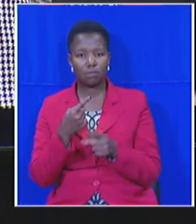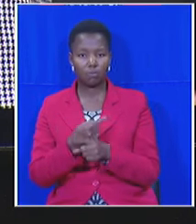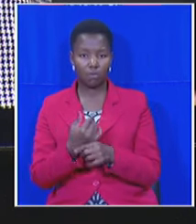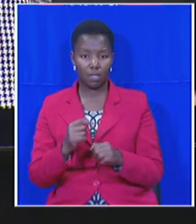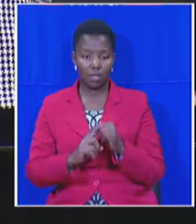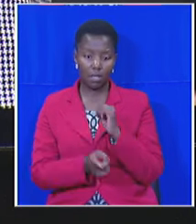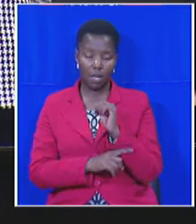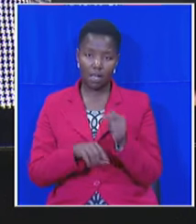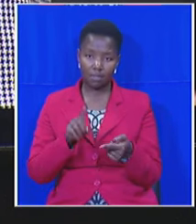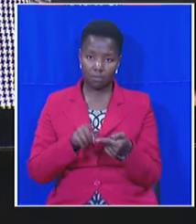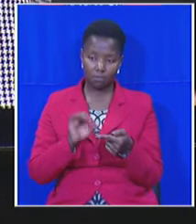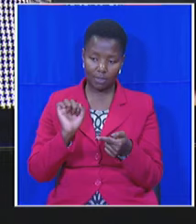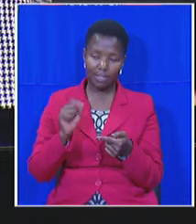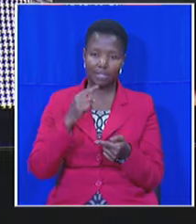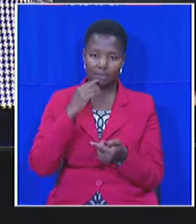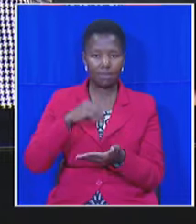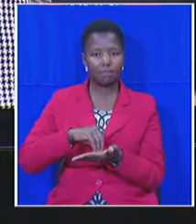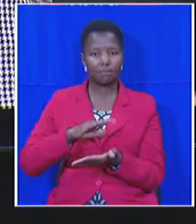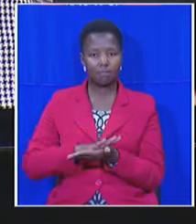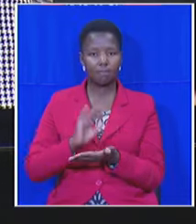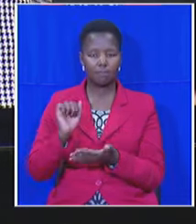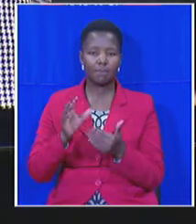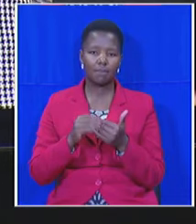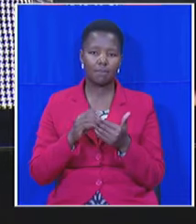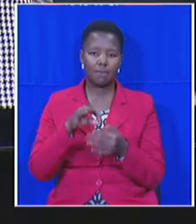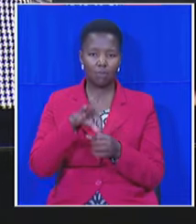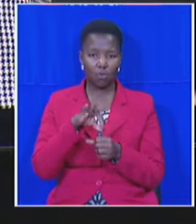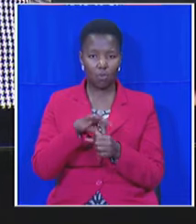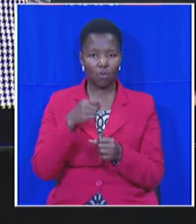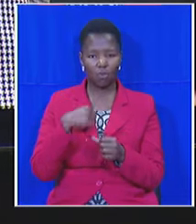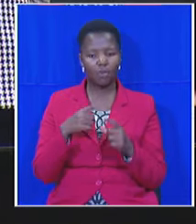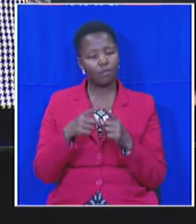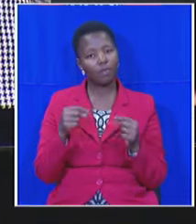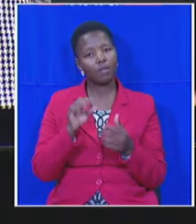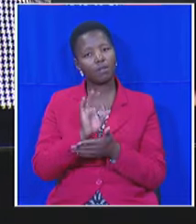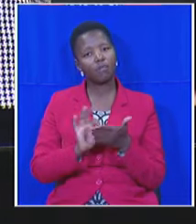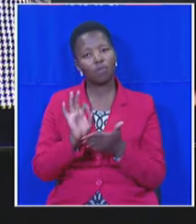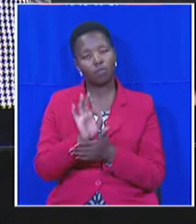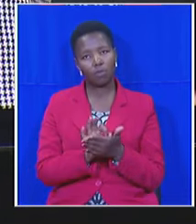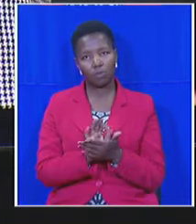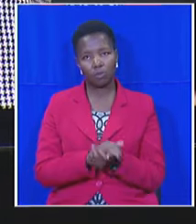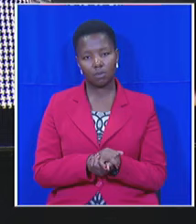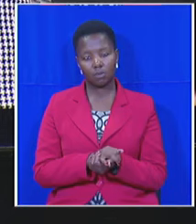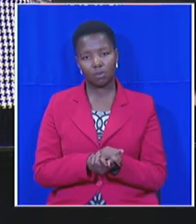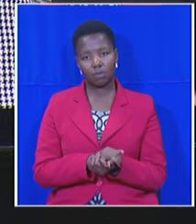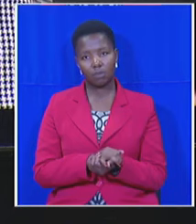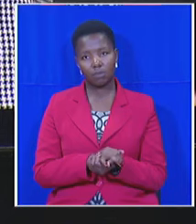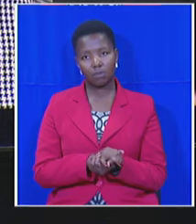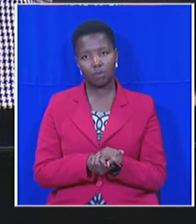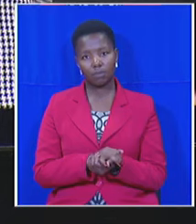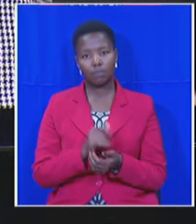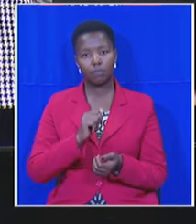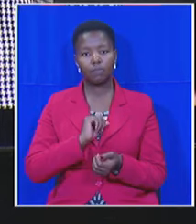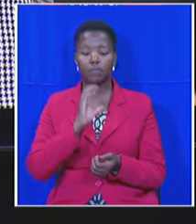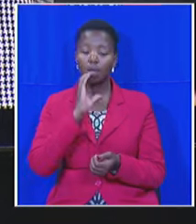last button pressed will be recorded as the member's vote when the voting session is closed by the chair. The